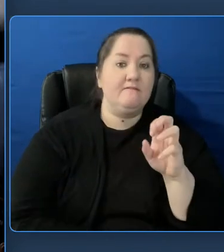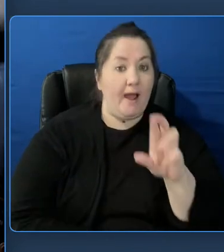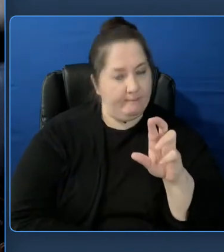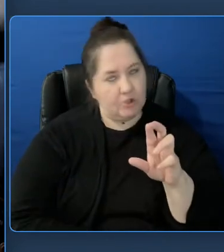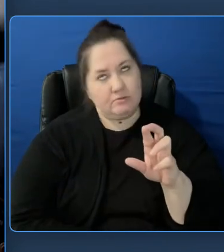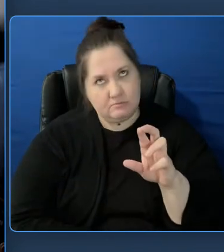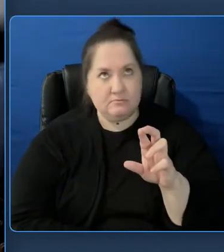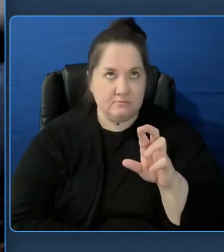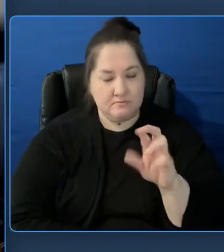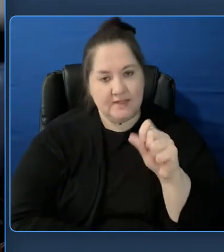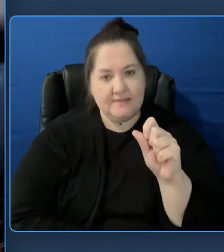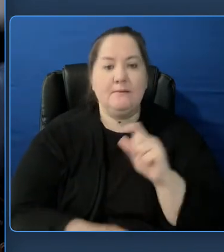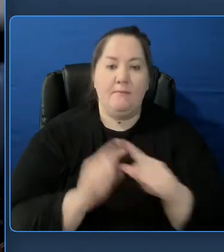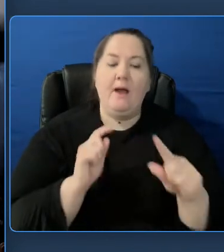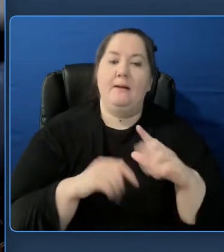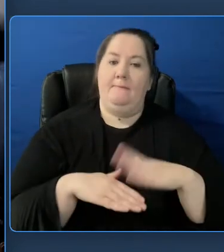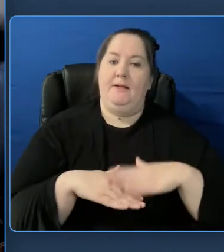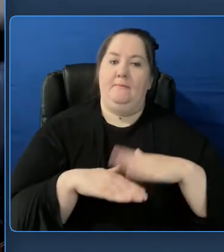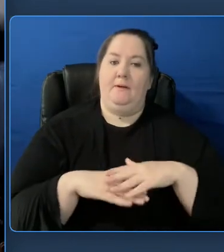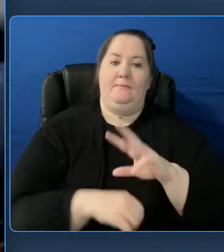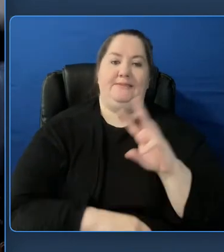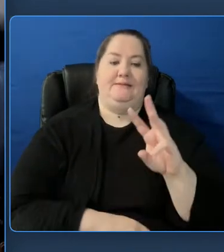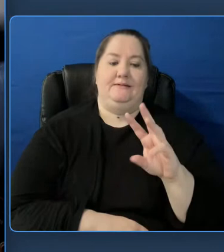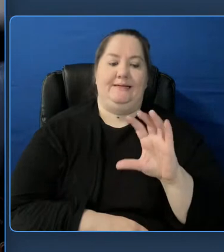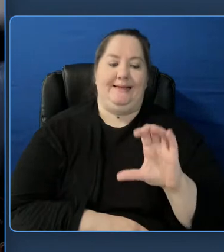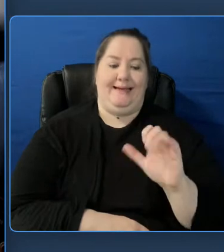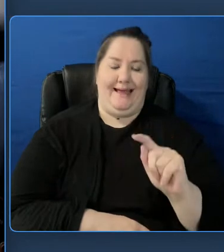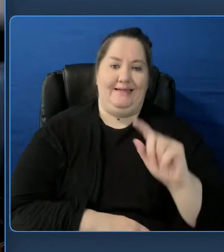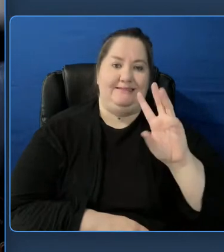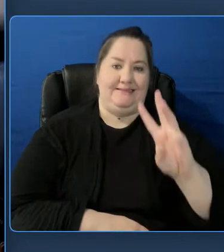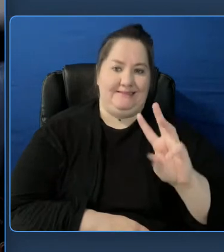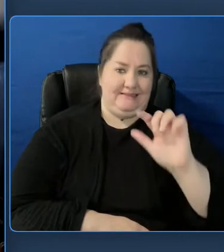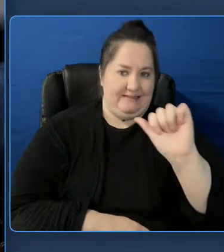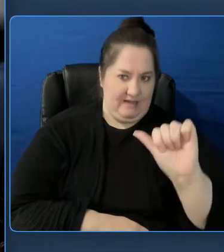but minimum Cat 6A.